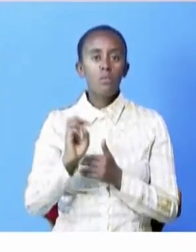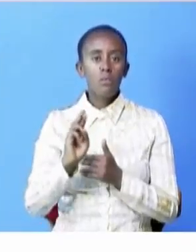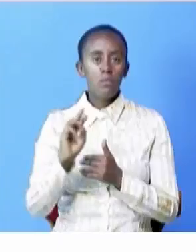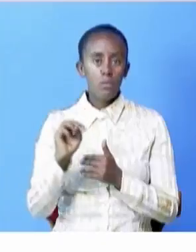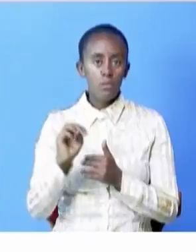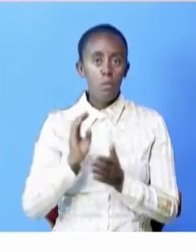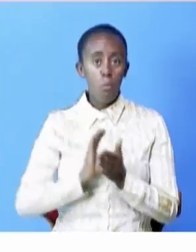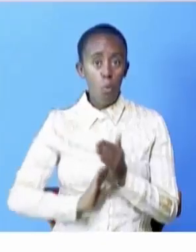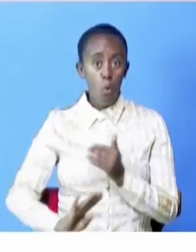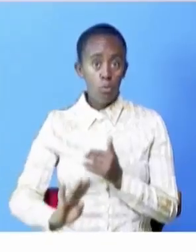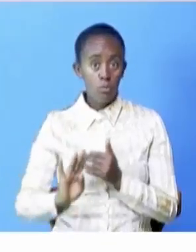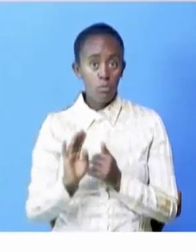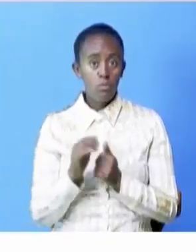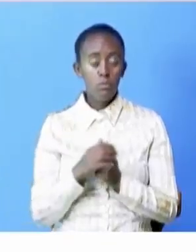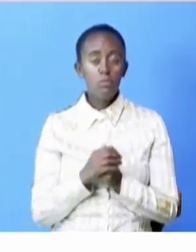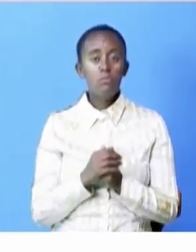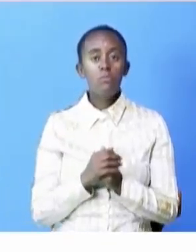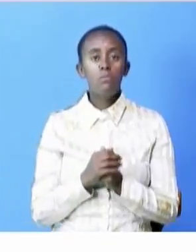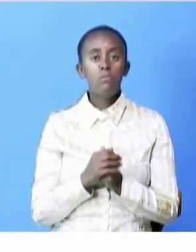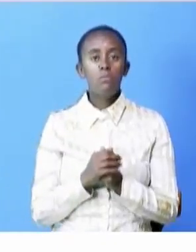on